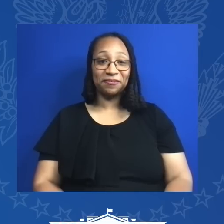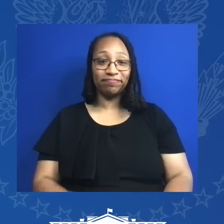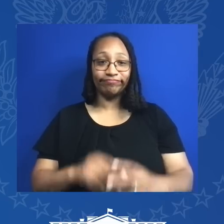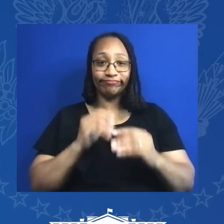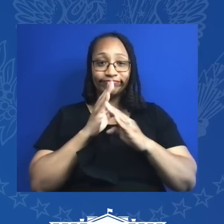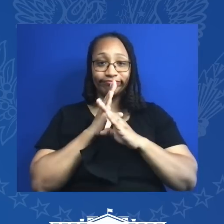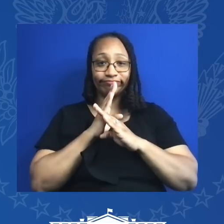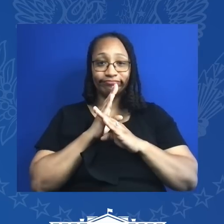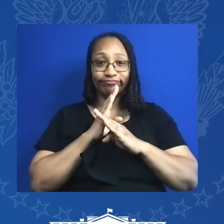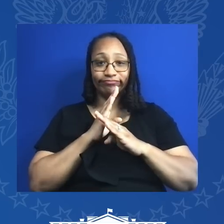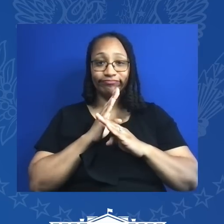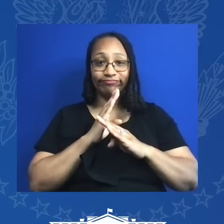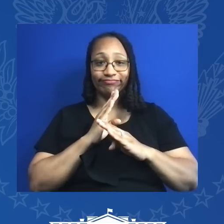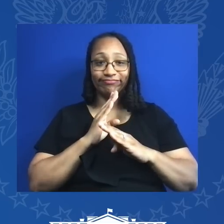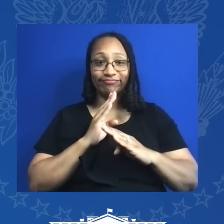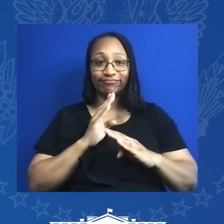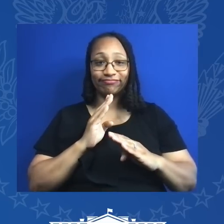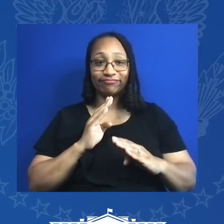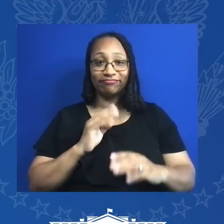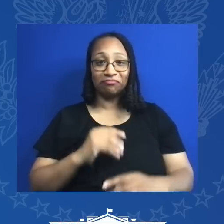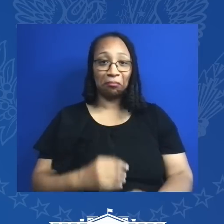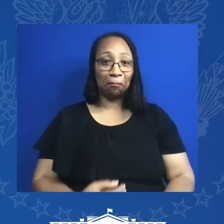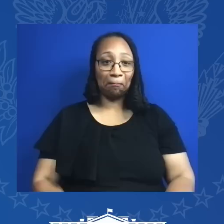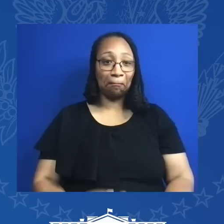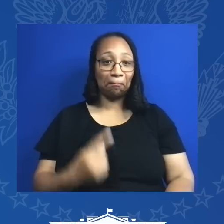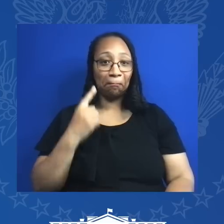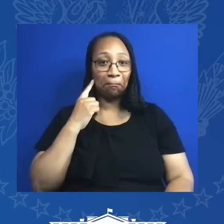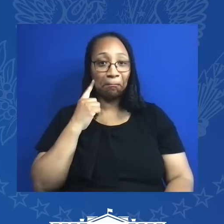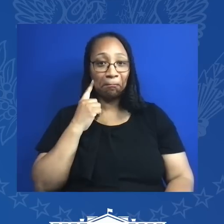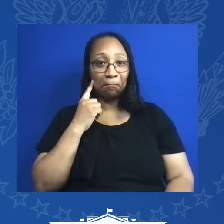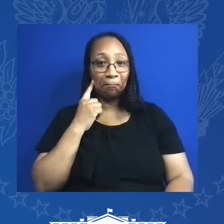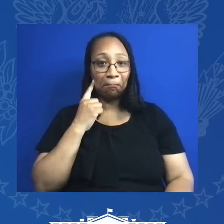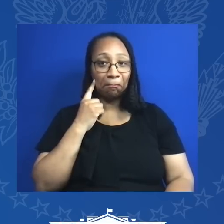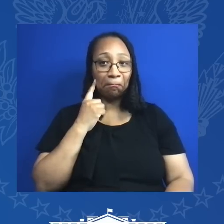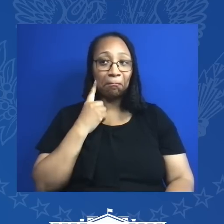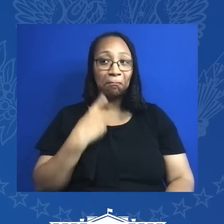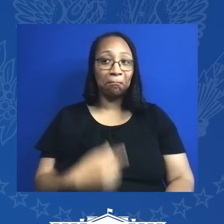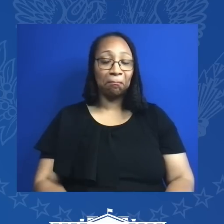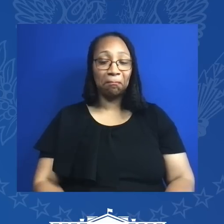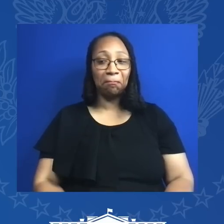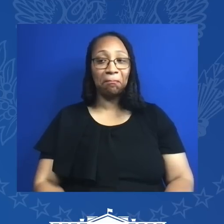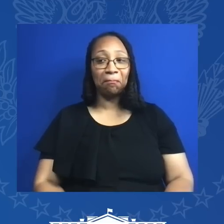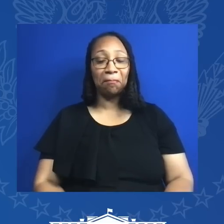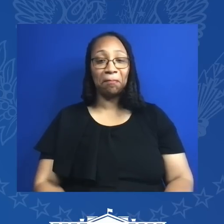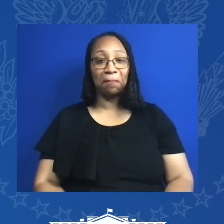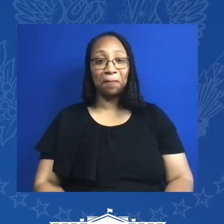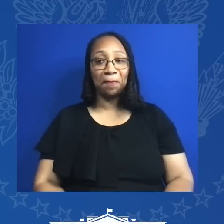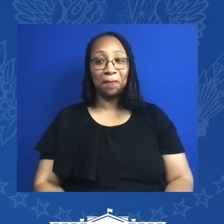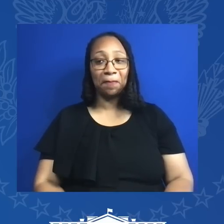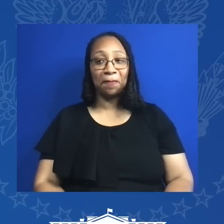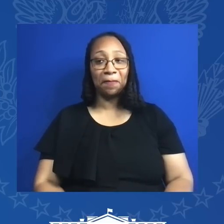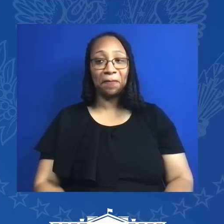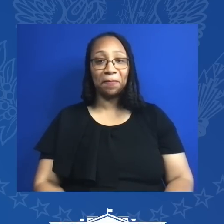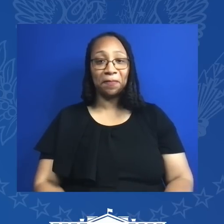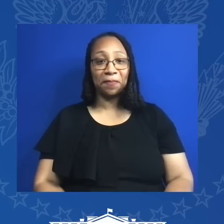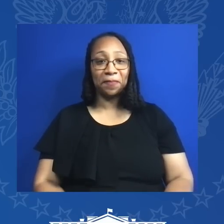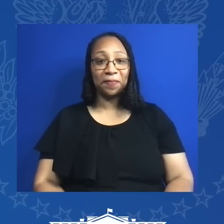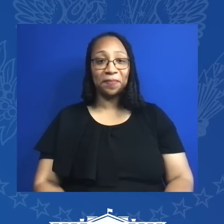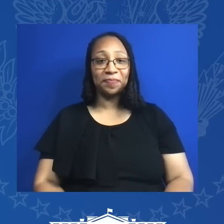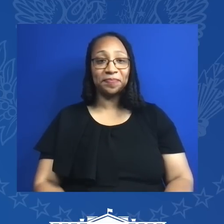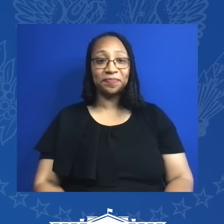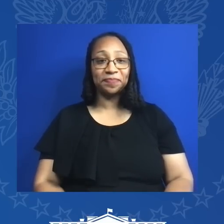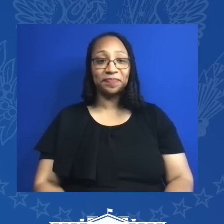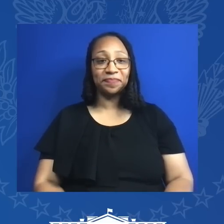an idea, not geography, not religion, not ethnicity, that all men and women are created equal, endowed by their creator,